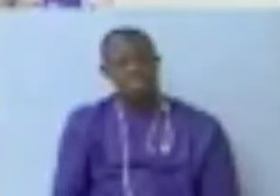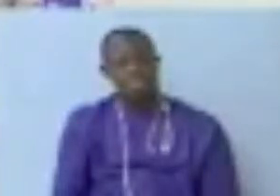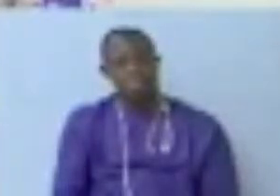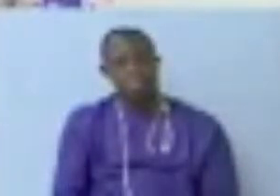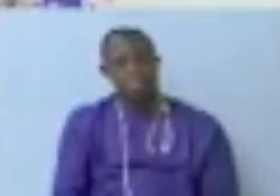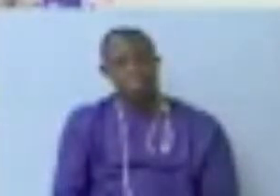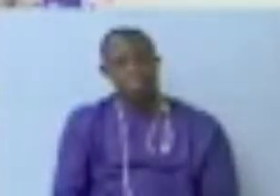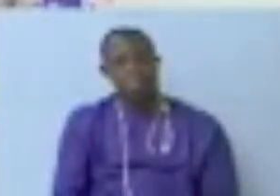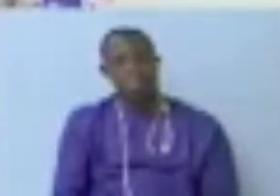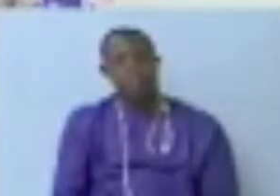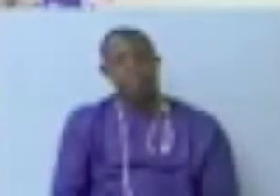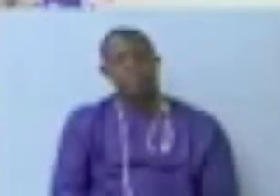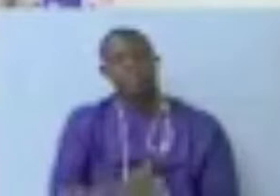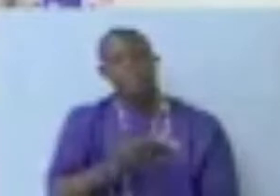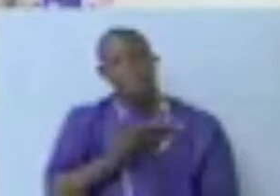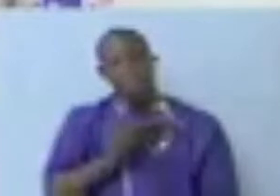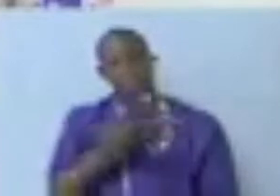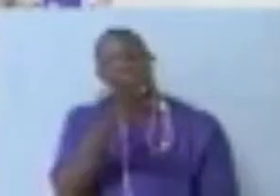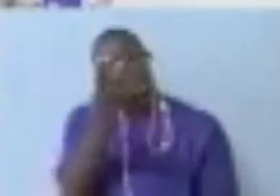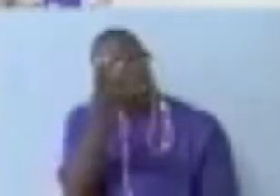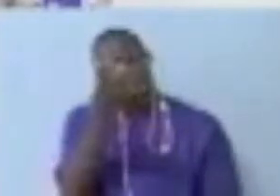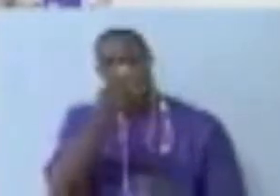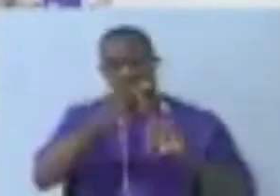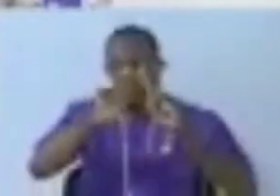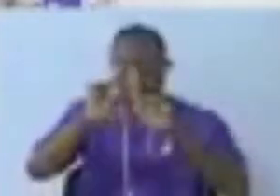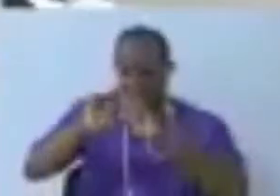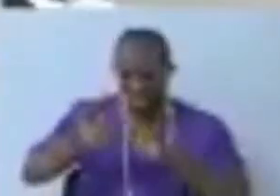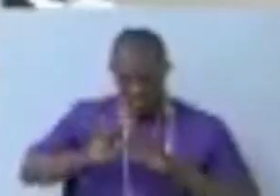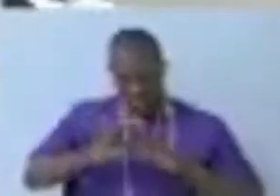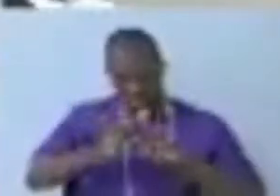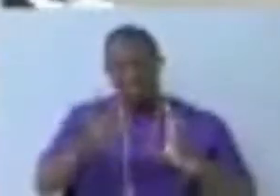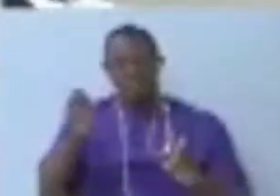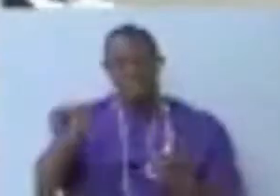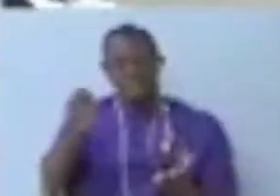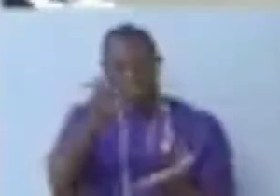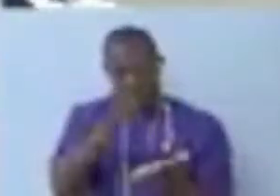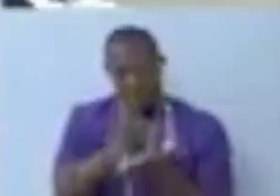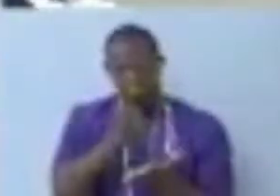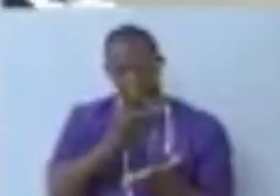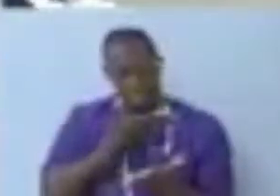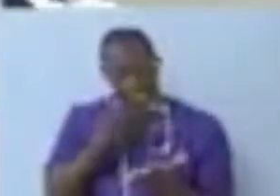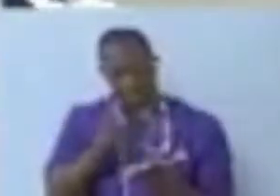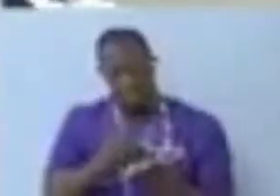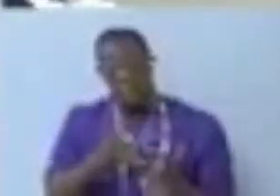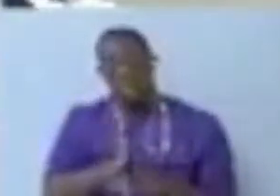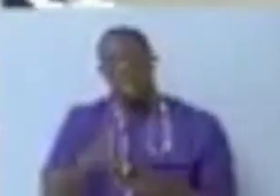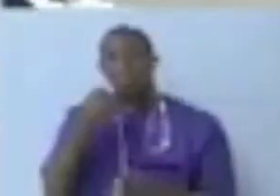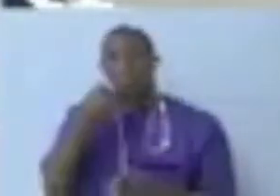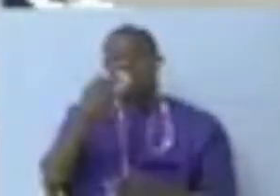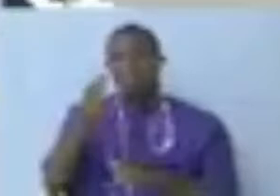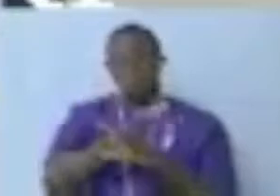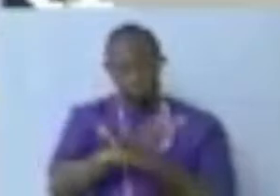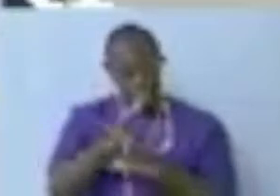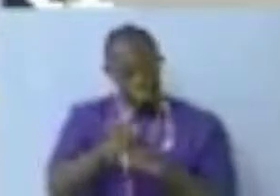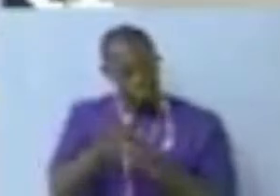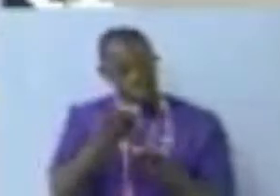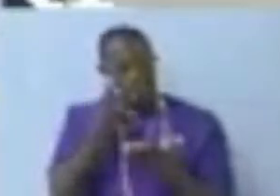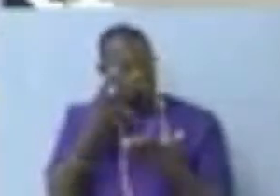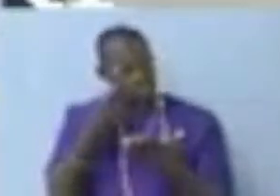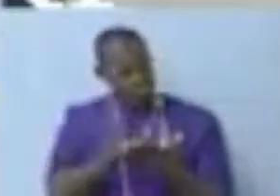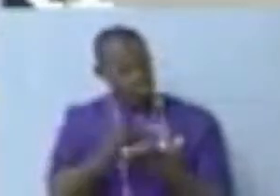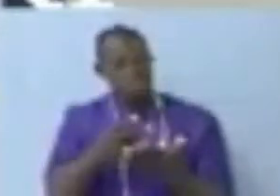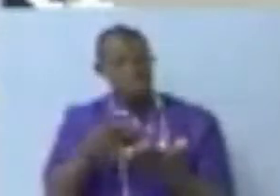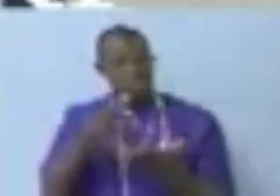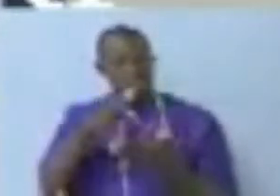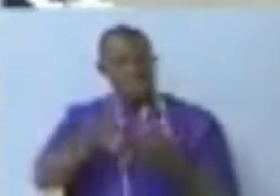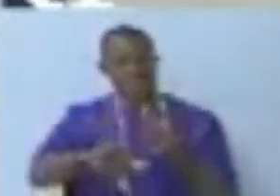There are 3 different stamps here. Does it have seen at Yundum on